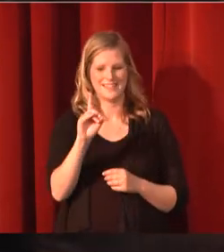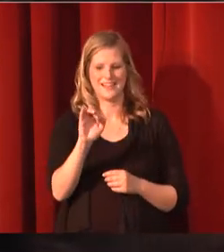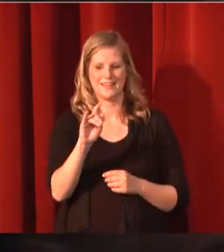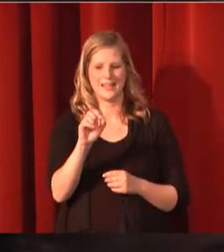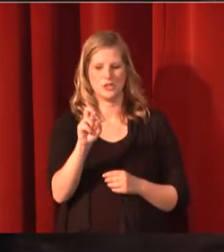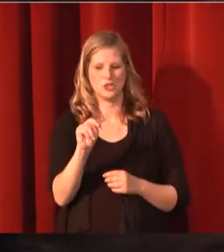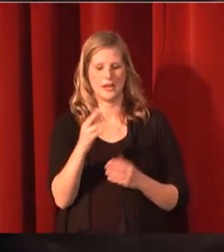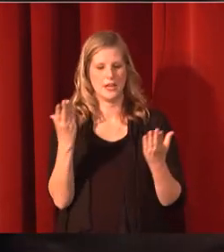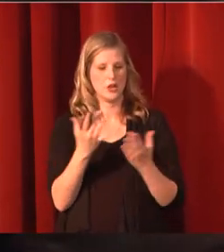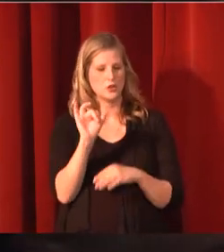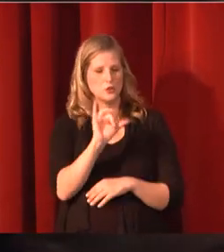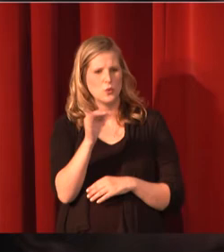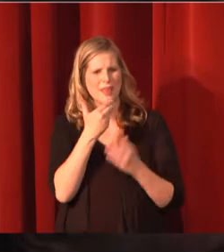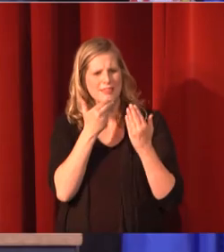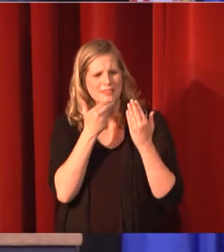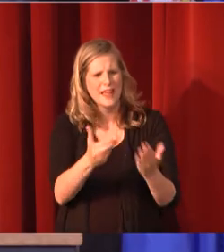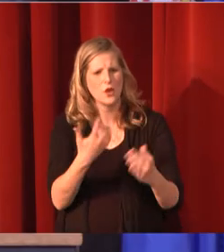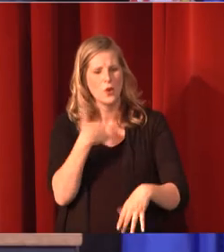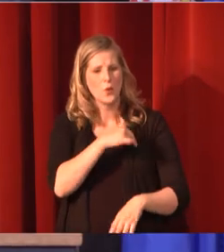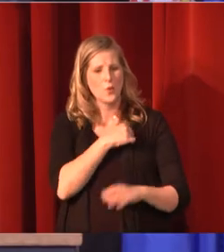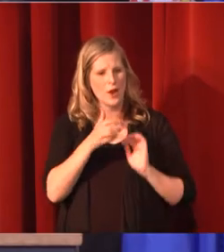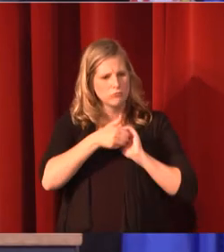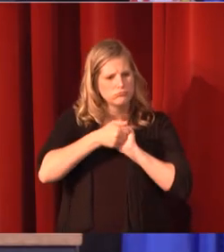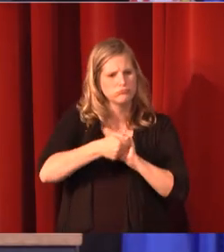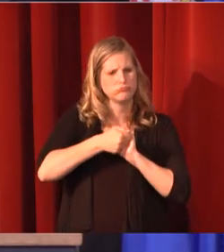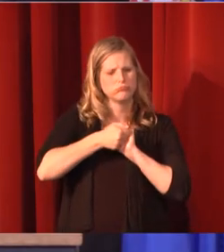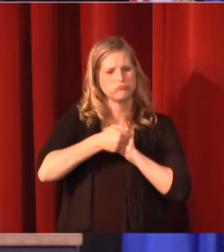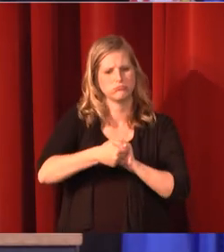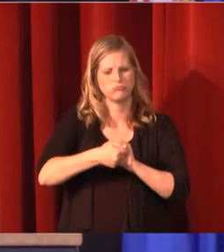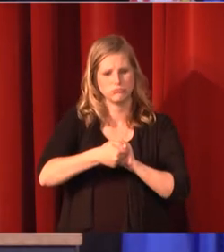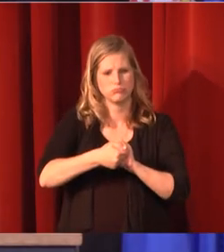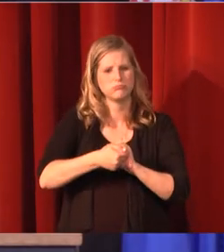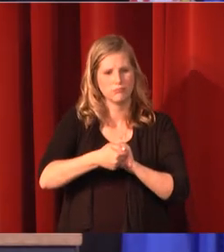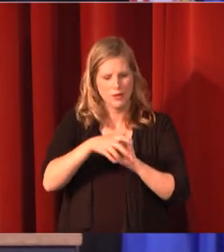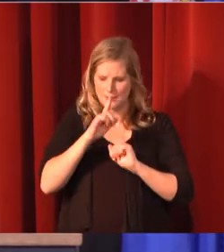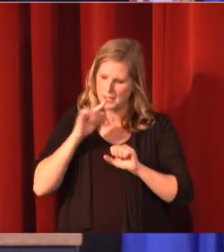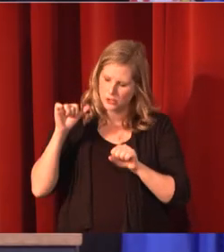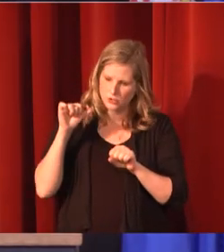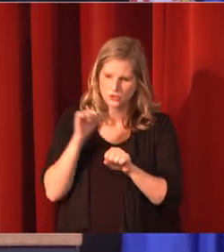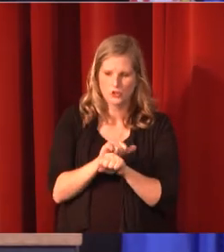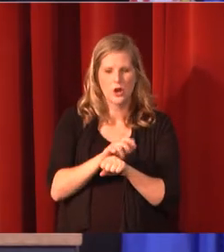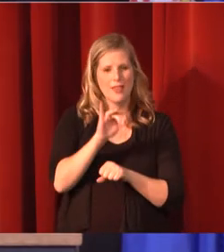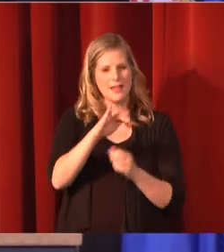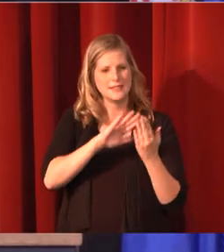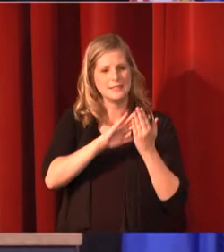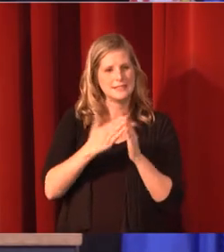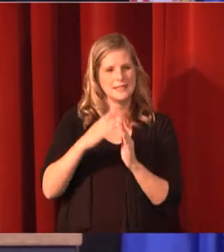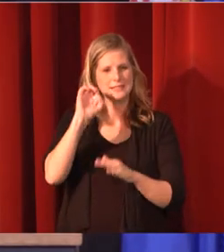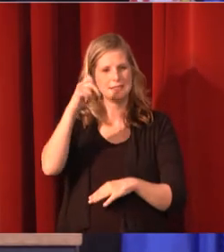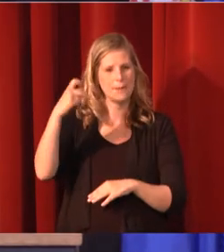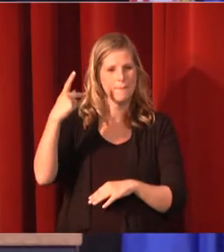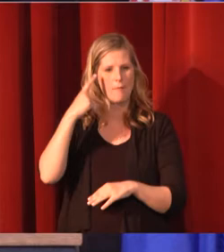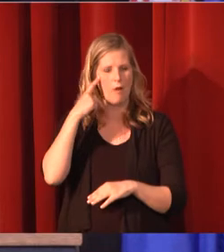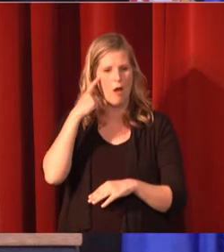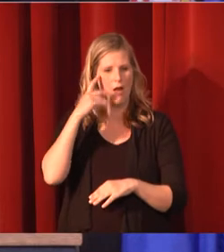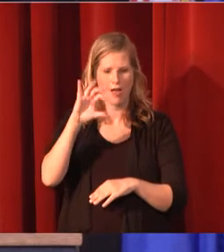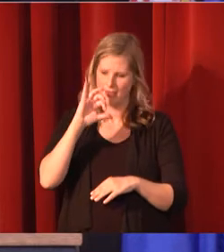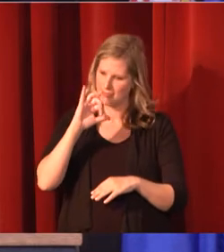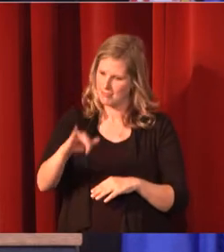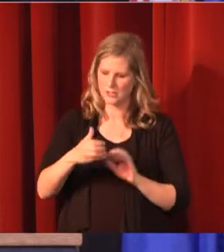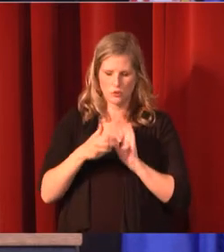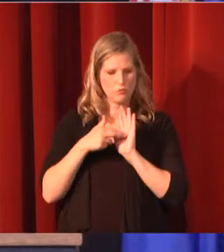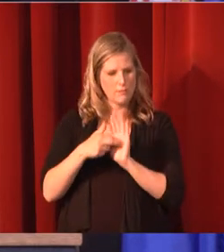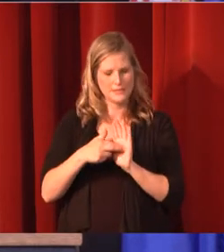as well thank you we are partnering closely together to ensure that the city of st. Paul is well